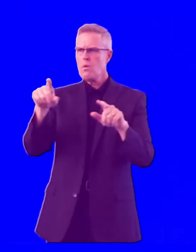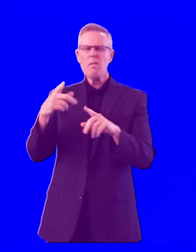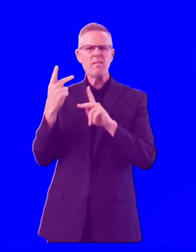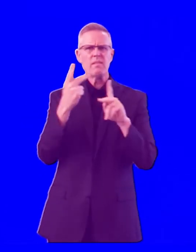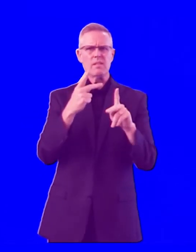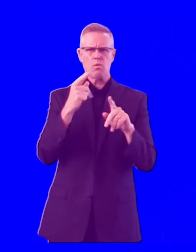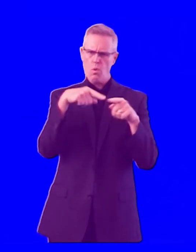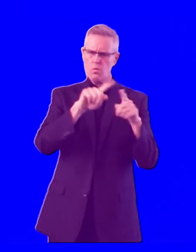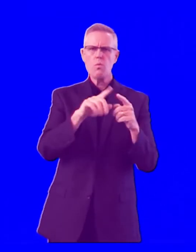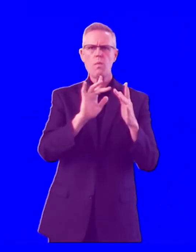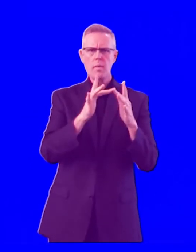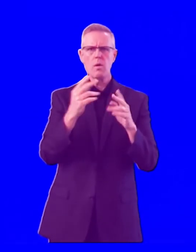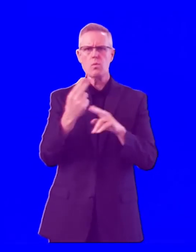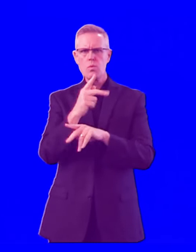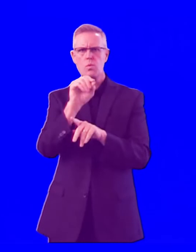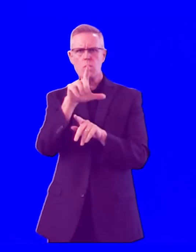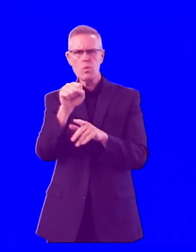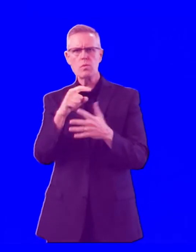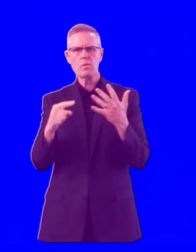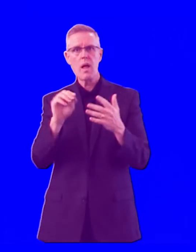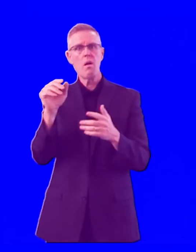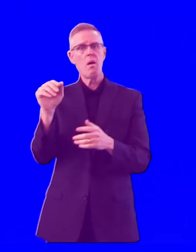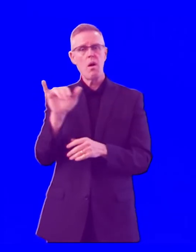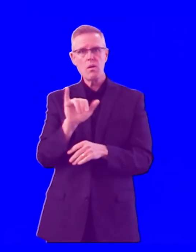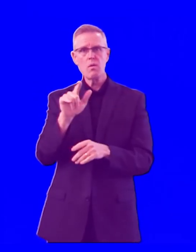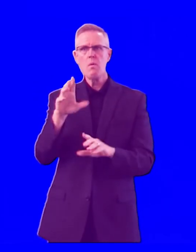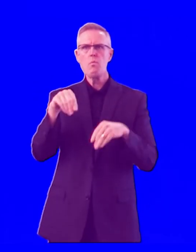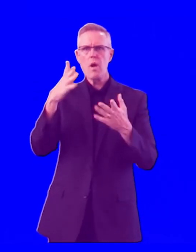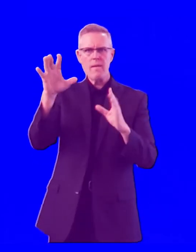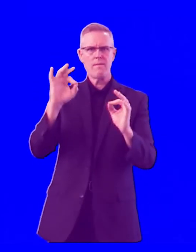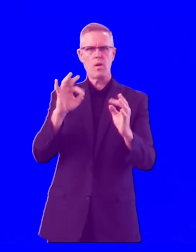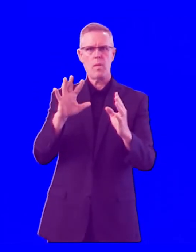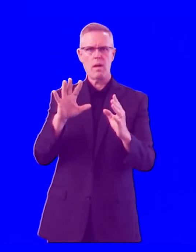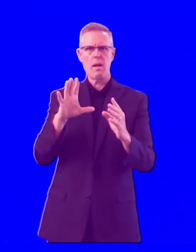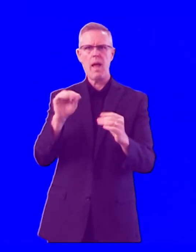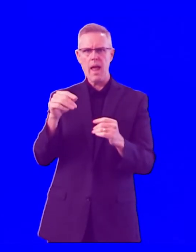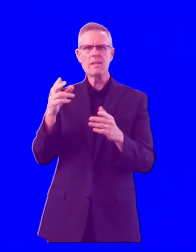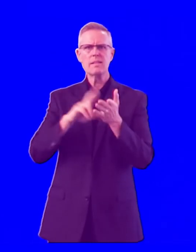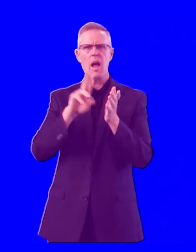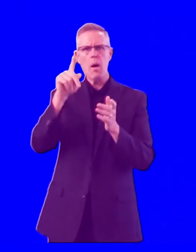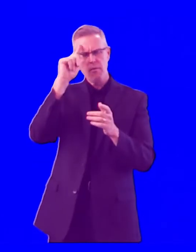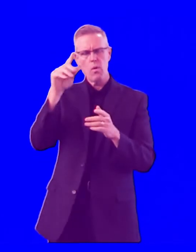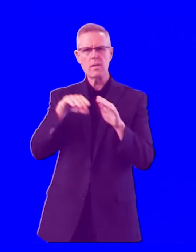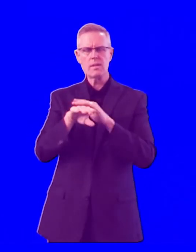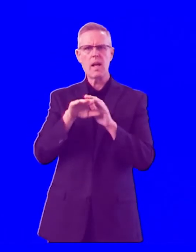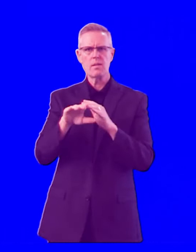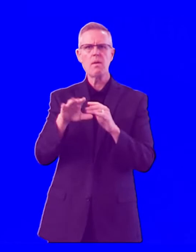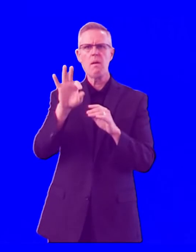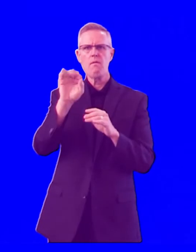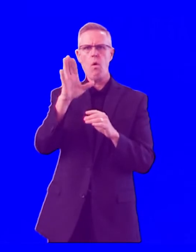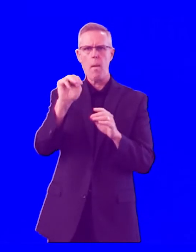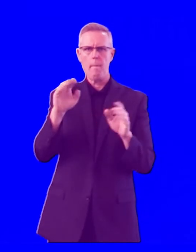our website, use our tools, and finally, please provide your feedback and sign up for the Accessibility Forum to keep that